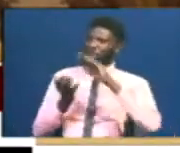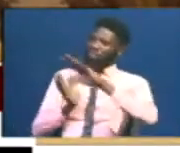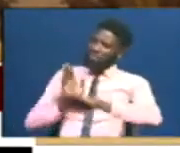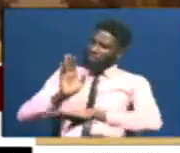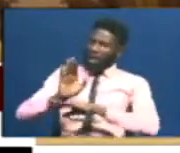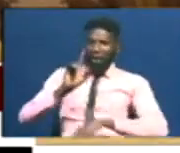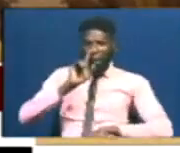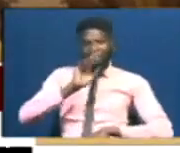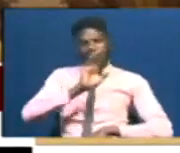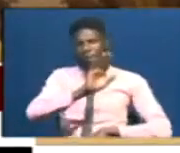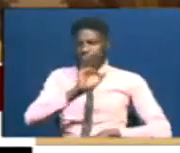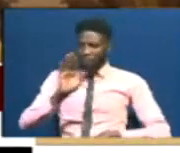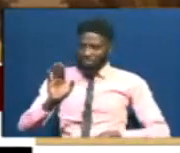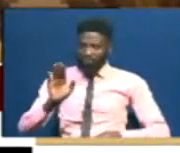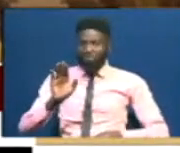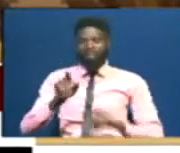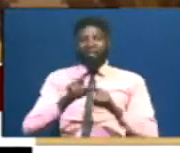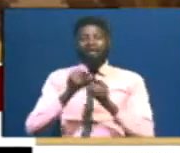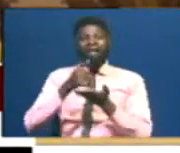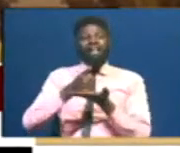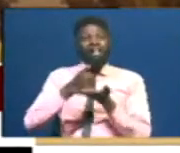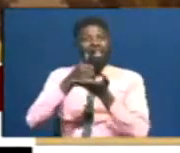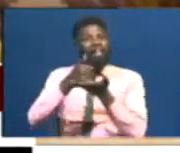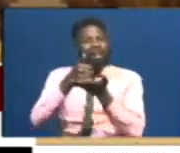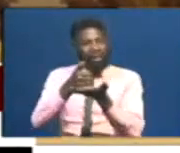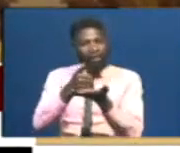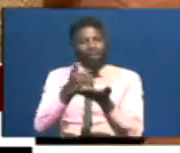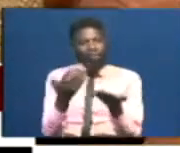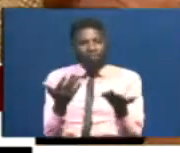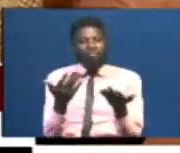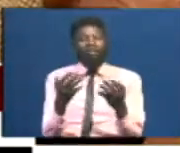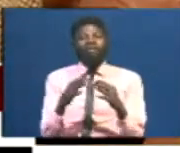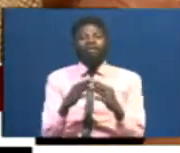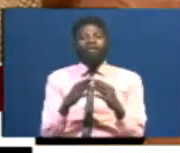I resisted that very much as far as Garissa County was concerned.